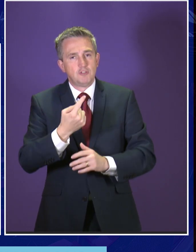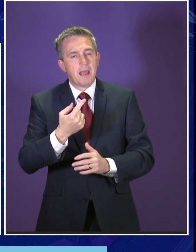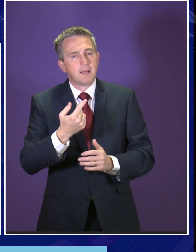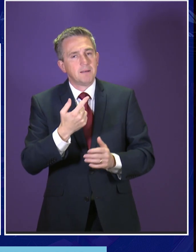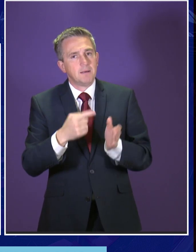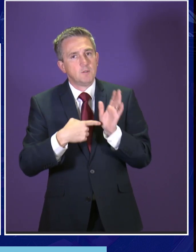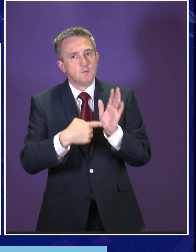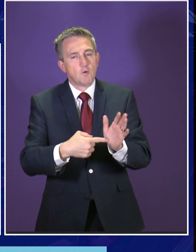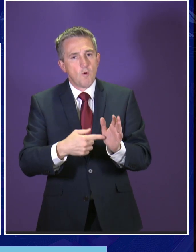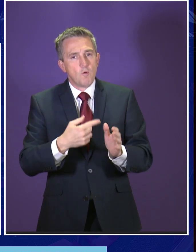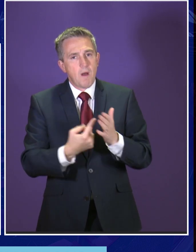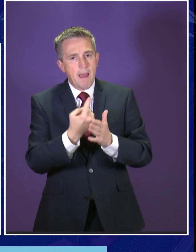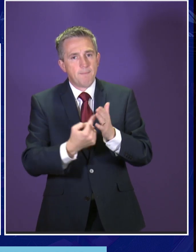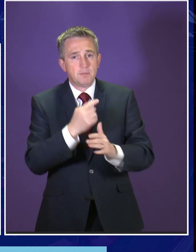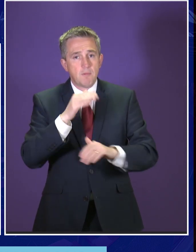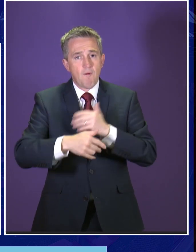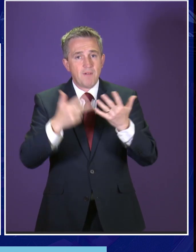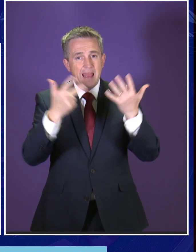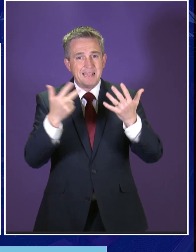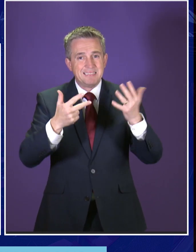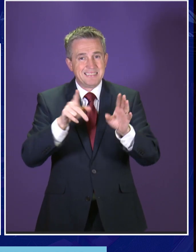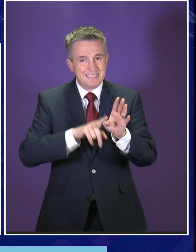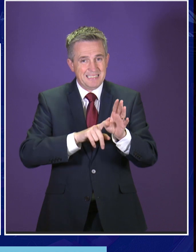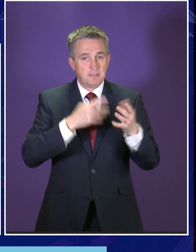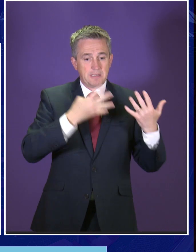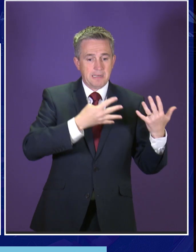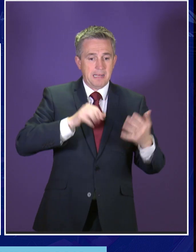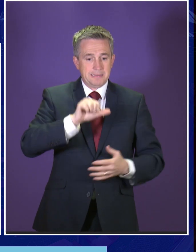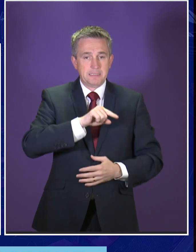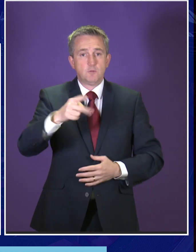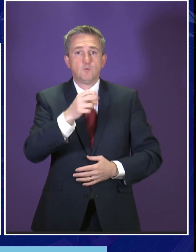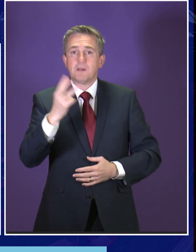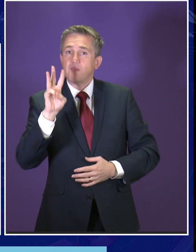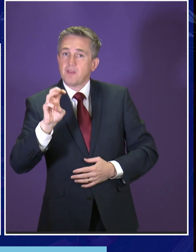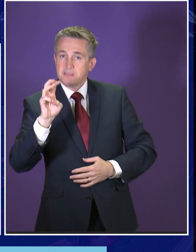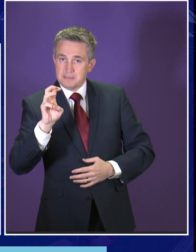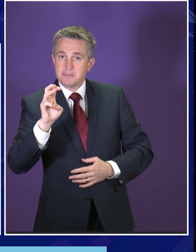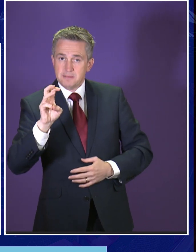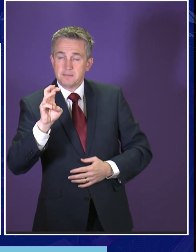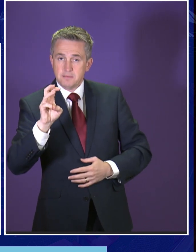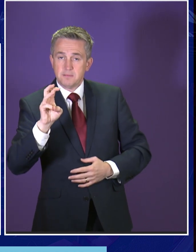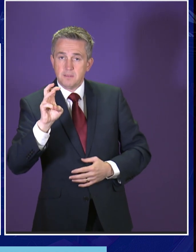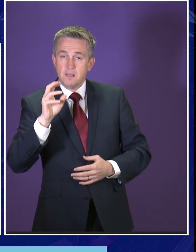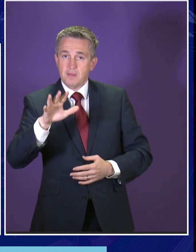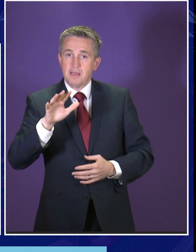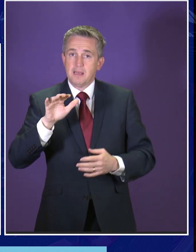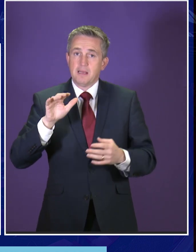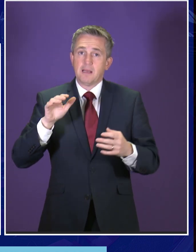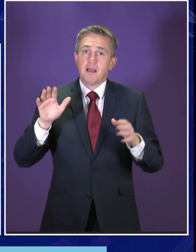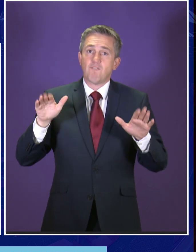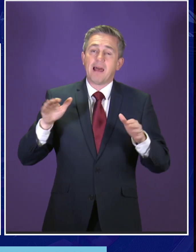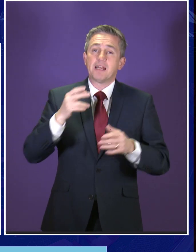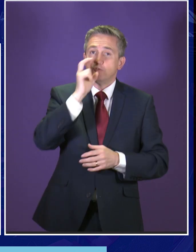about took place over 18 years from 1996 to 2013. The Flying Circus